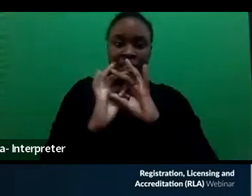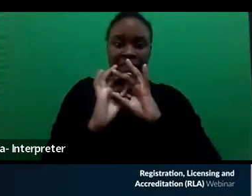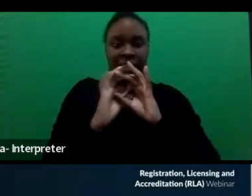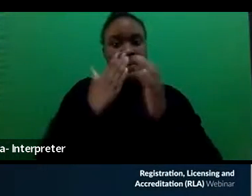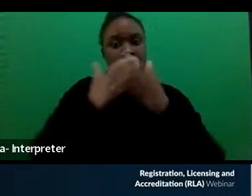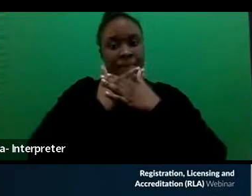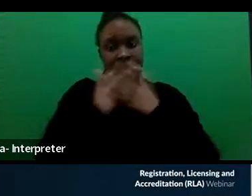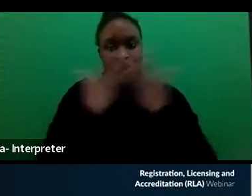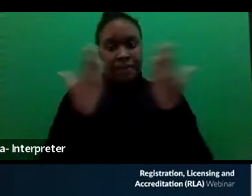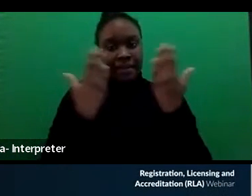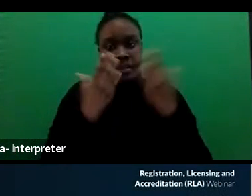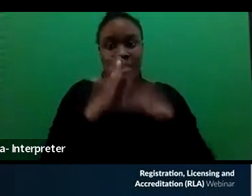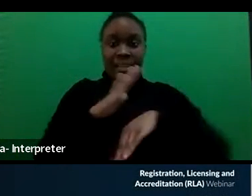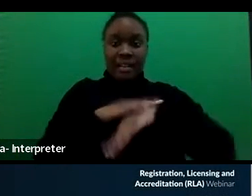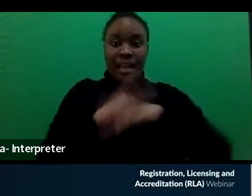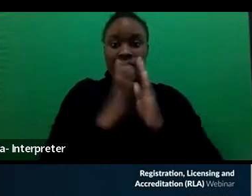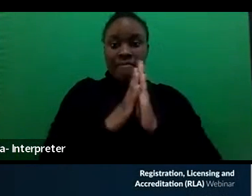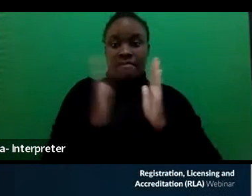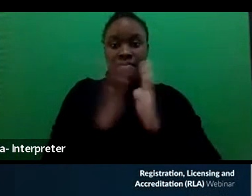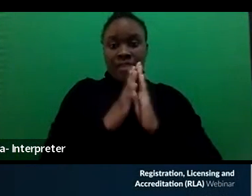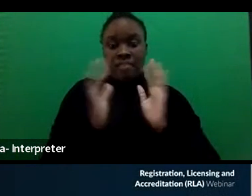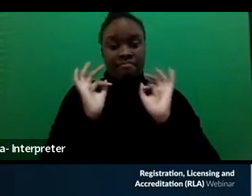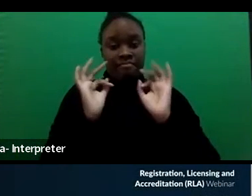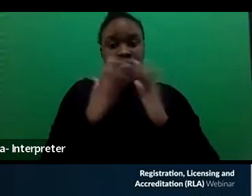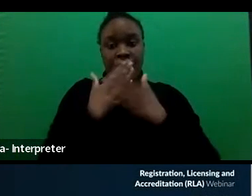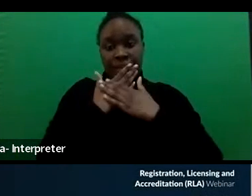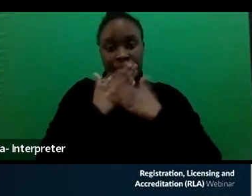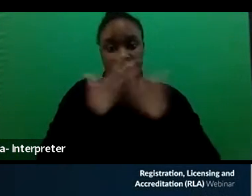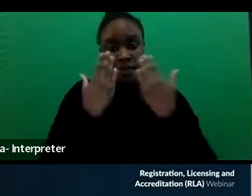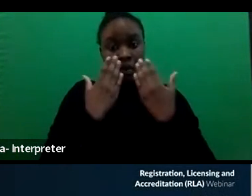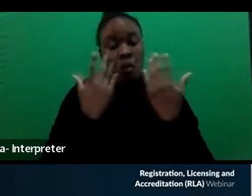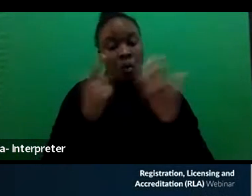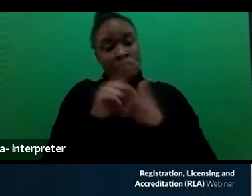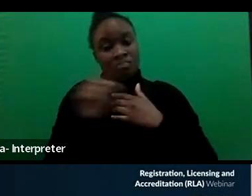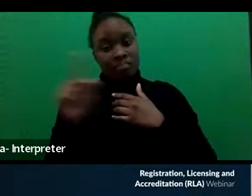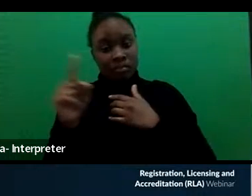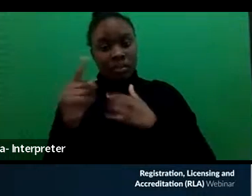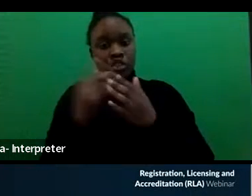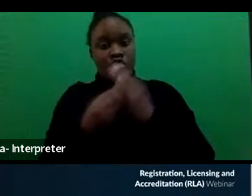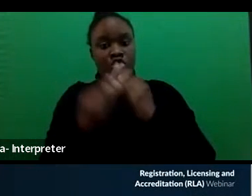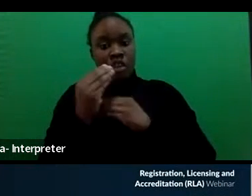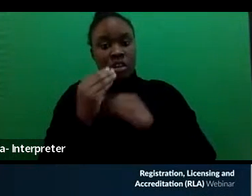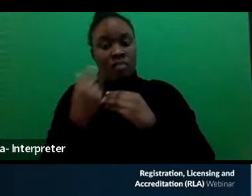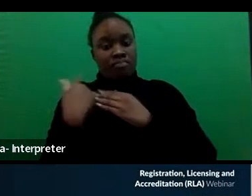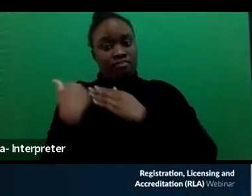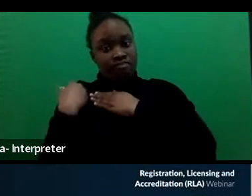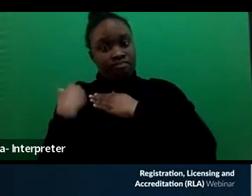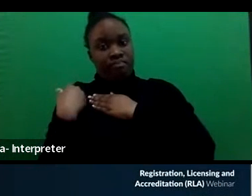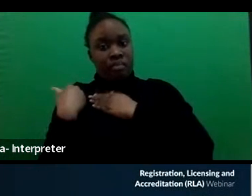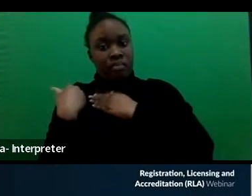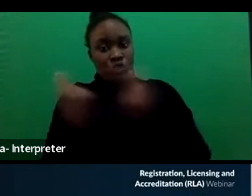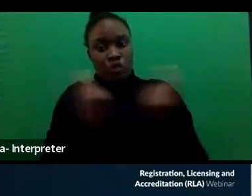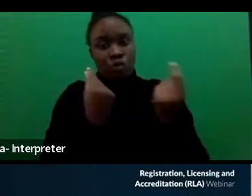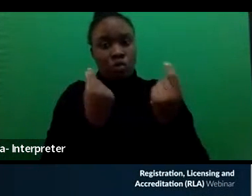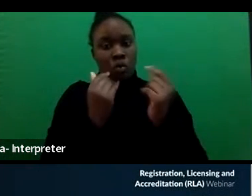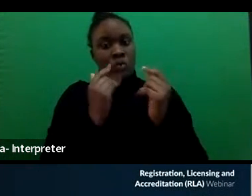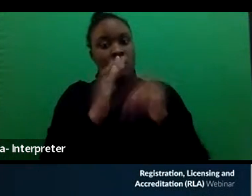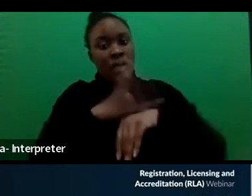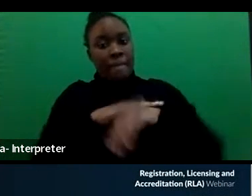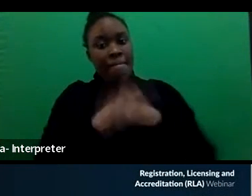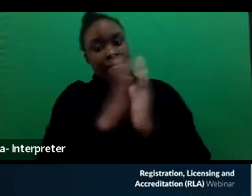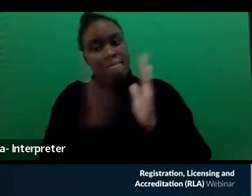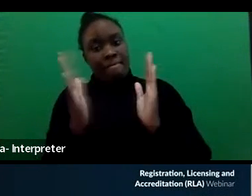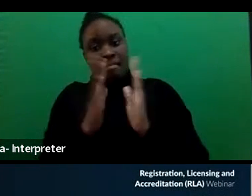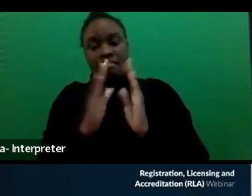specific time frame set, or the traders are not necessarily obligated to do as such. But however, they are advised to